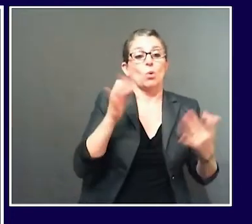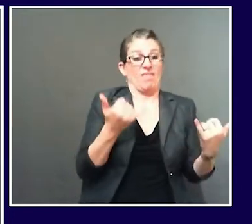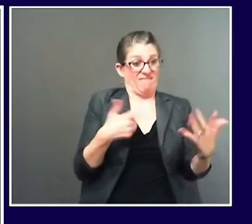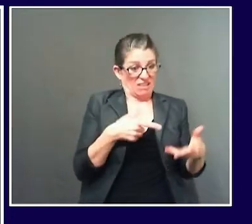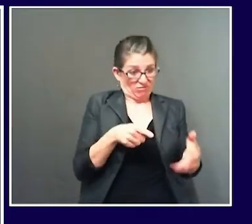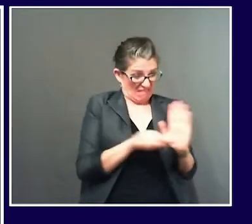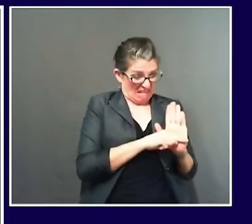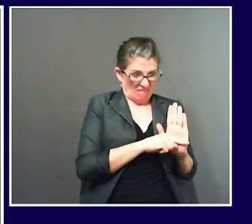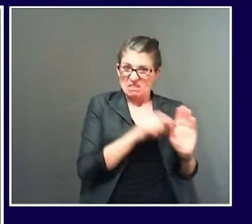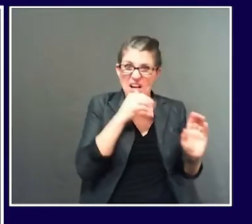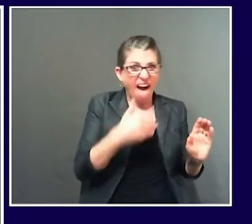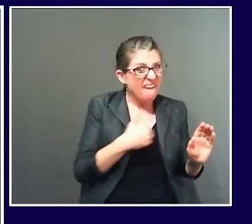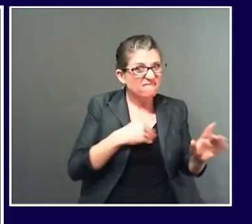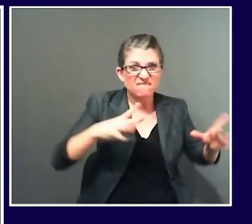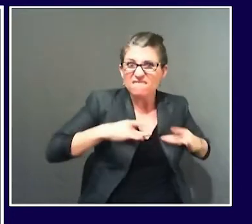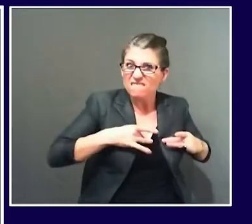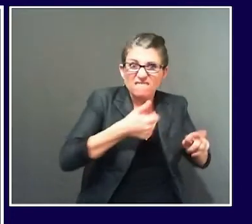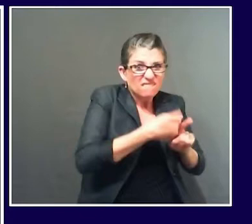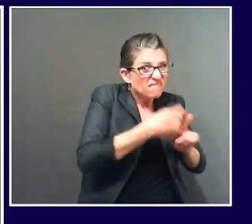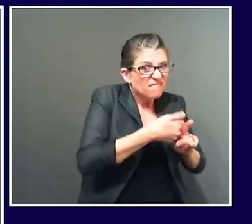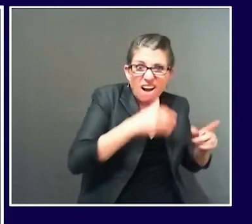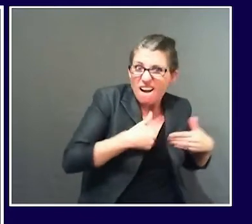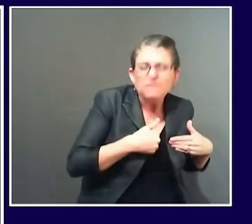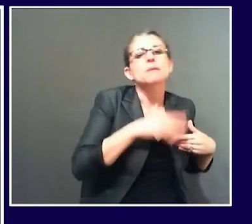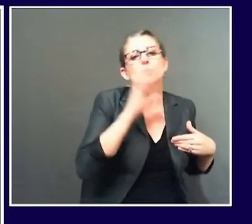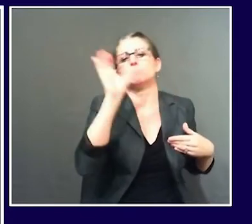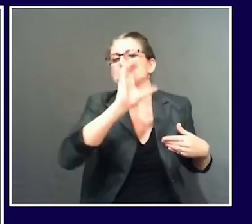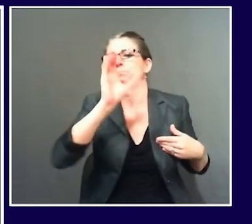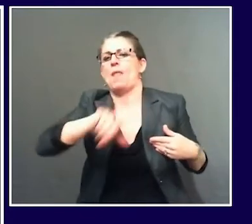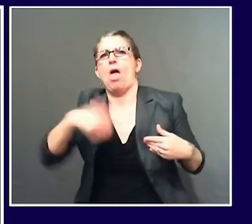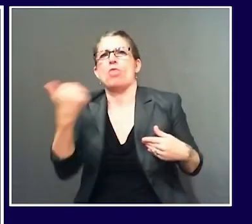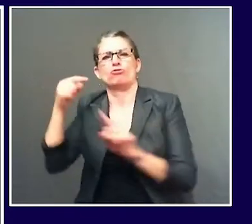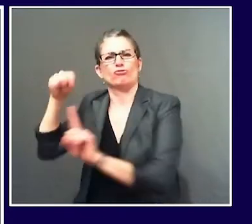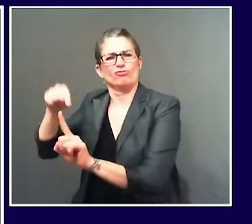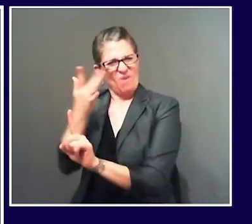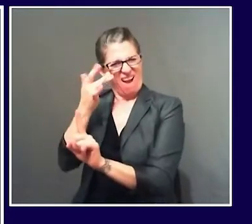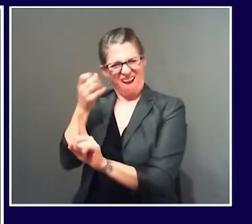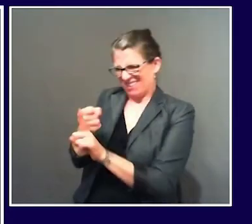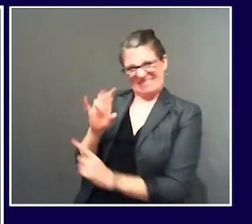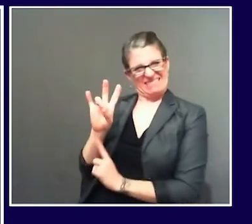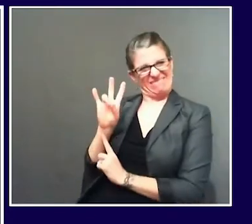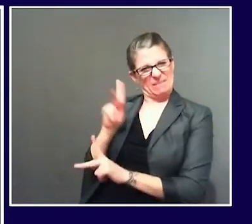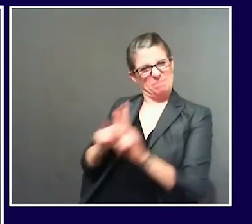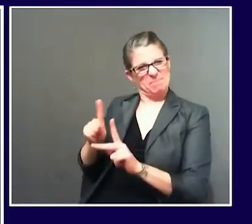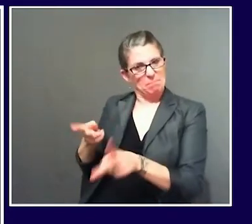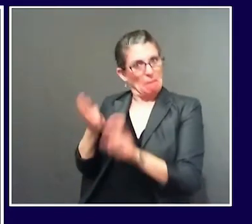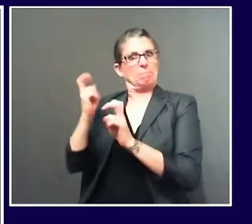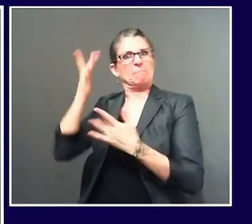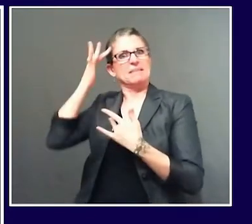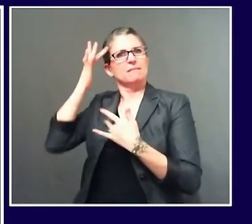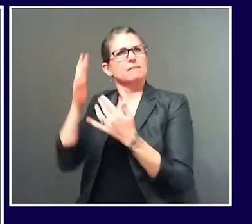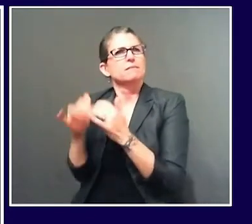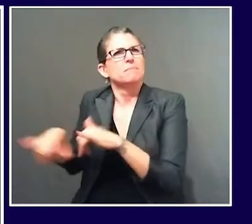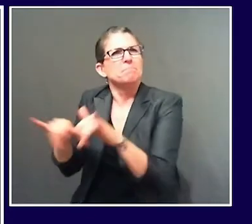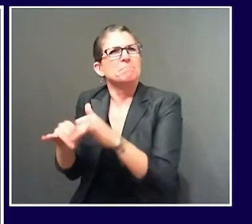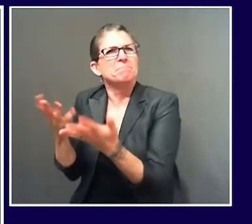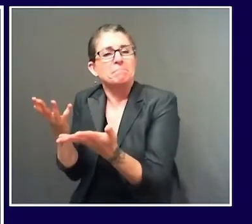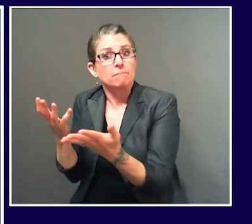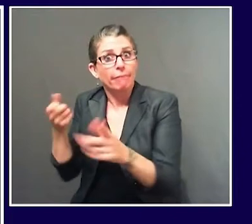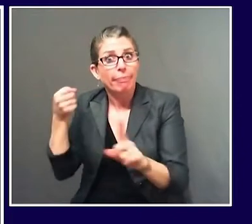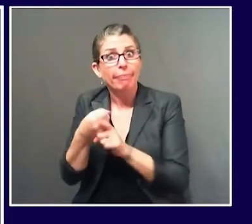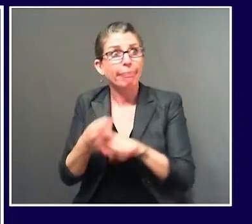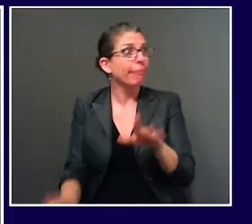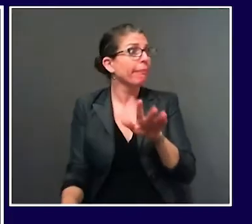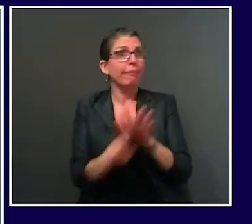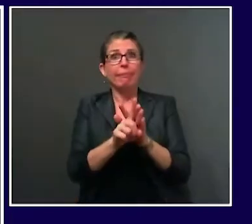if anything, might have been going on, or if it was just a potential coincidence that, given the changing of the seasons and the